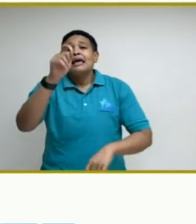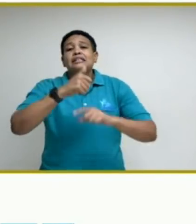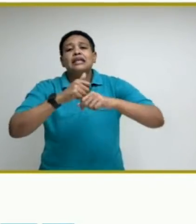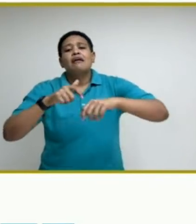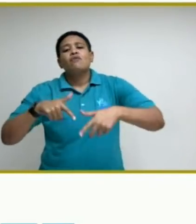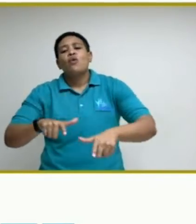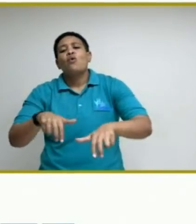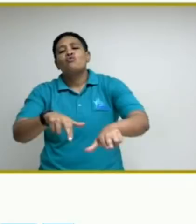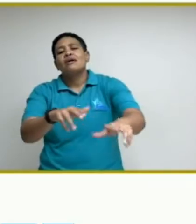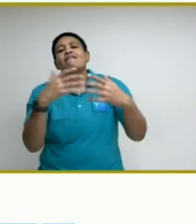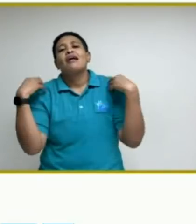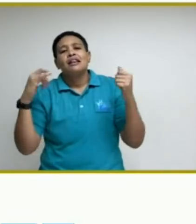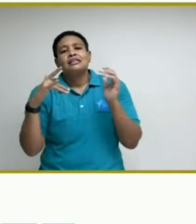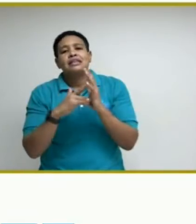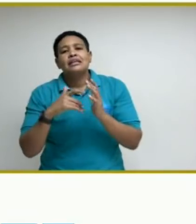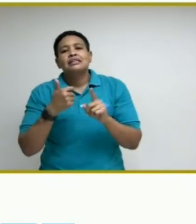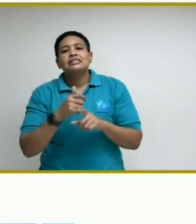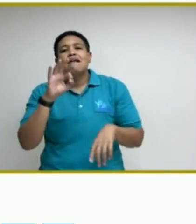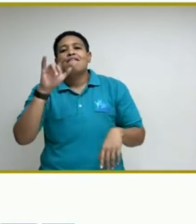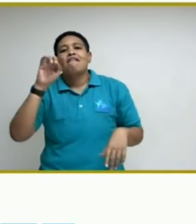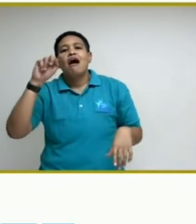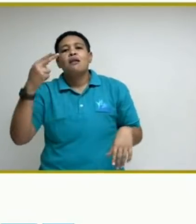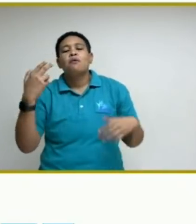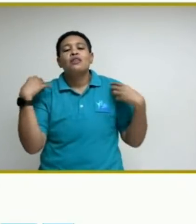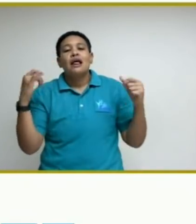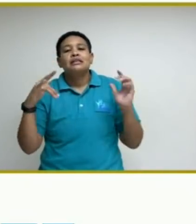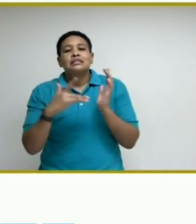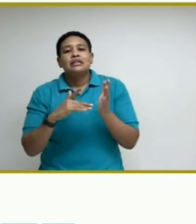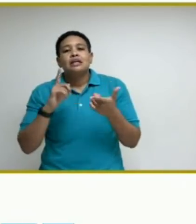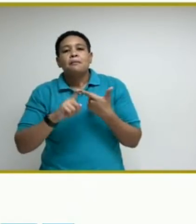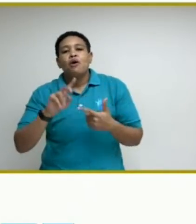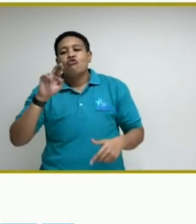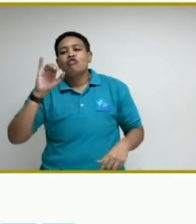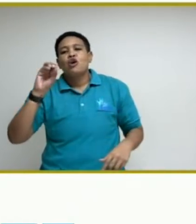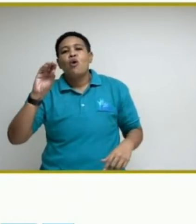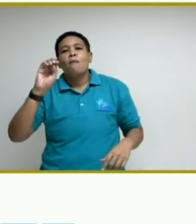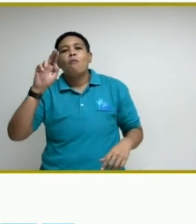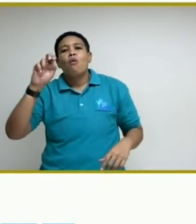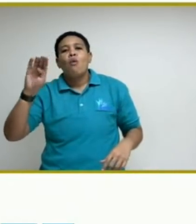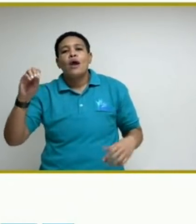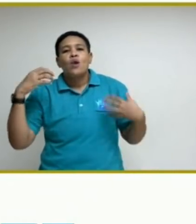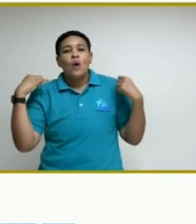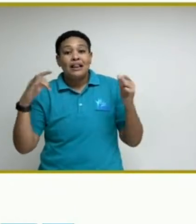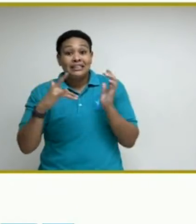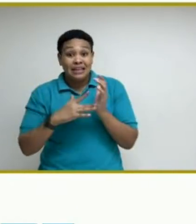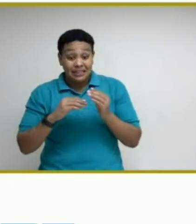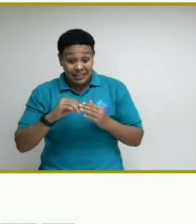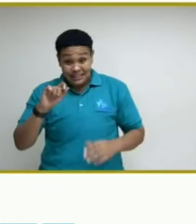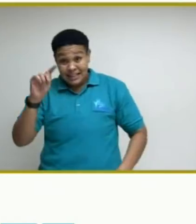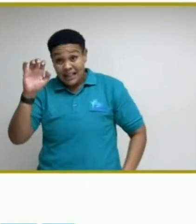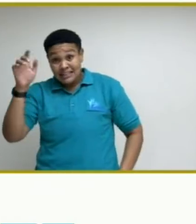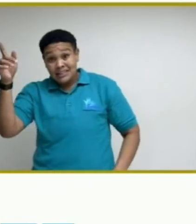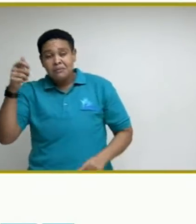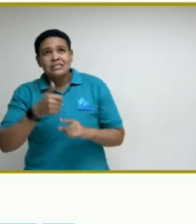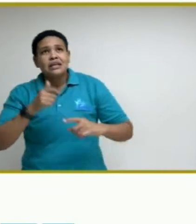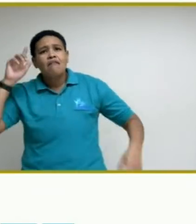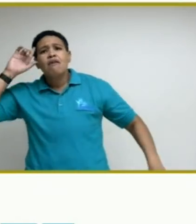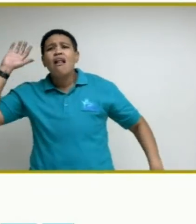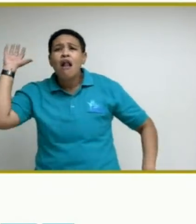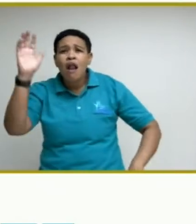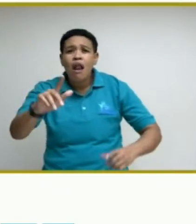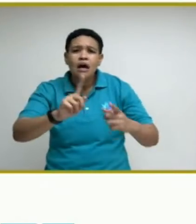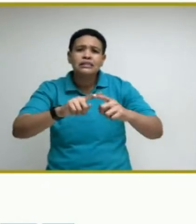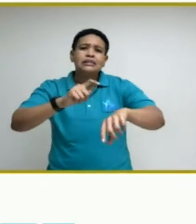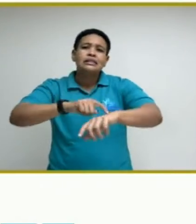Center, Falmouth Health Center, and Rio Bueno Health Center. In St. Elizabeth, go until 6 p.m.